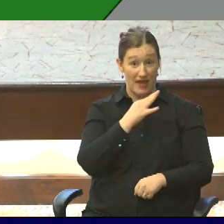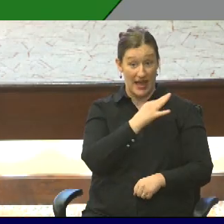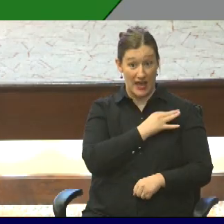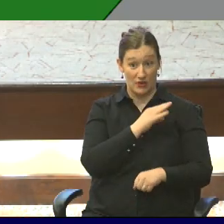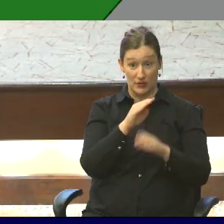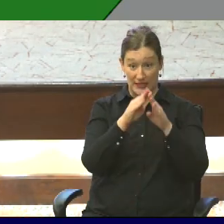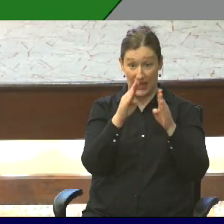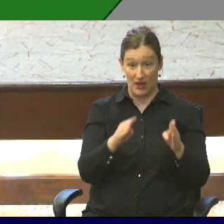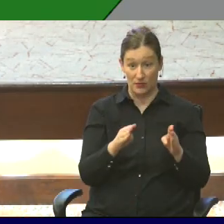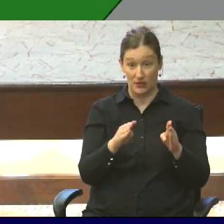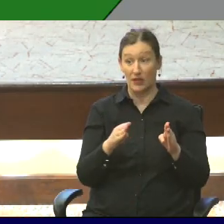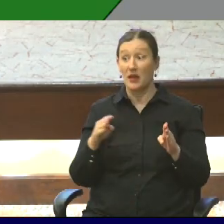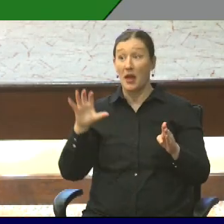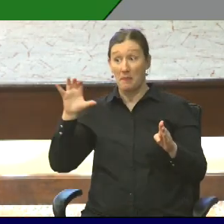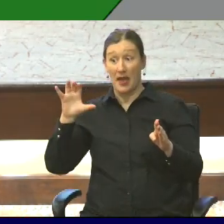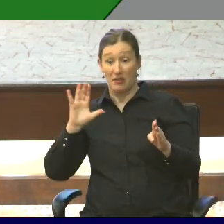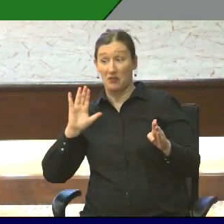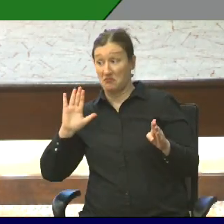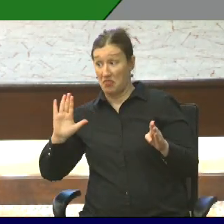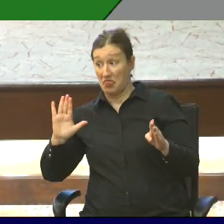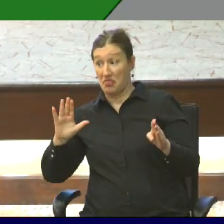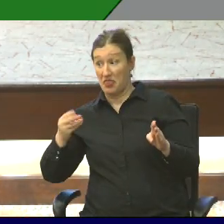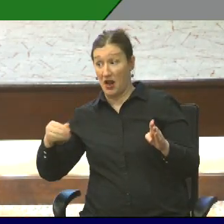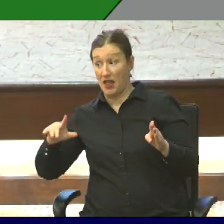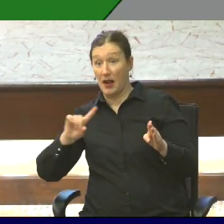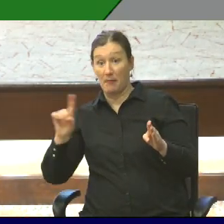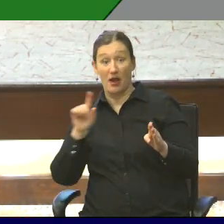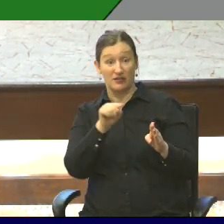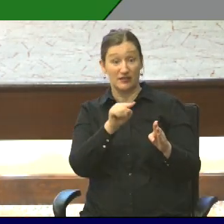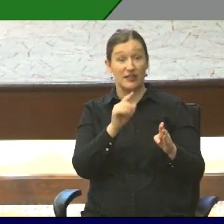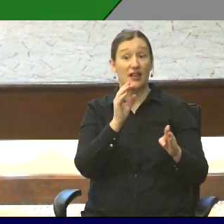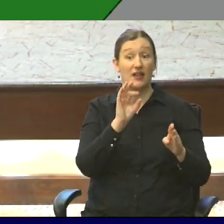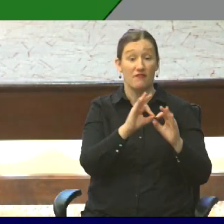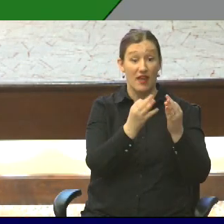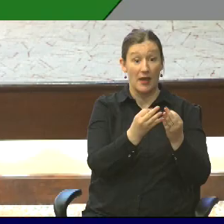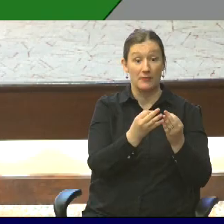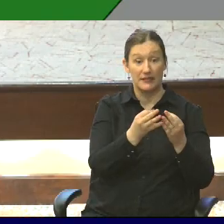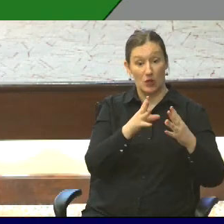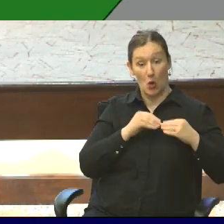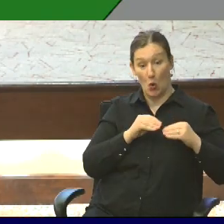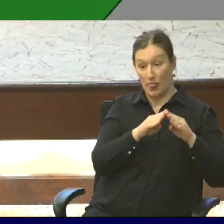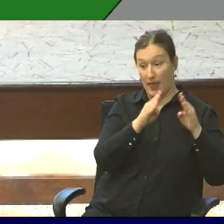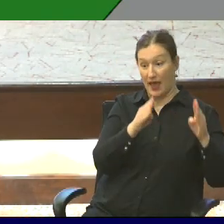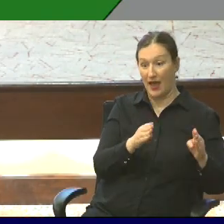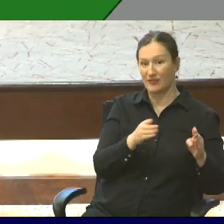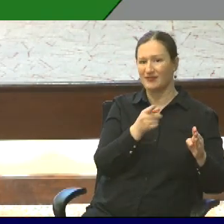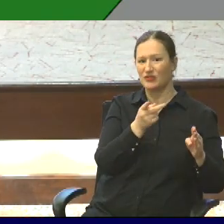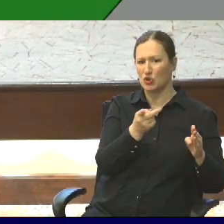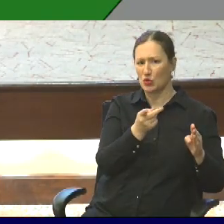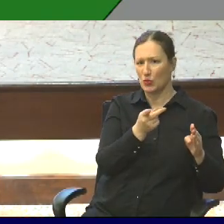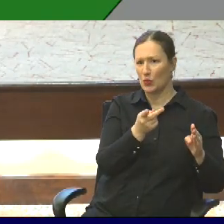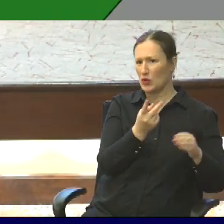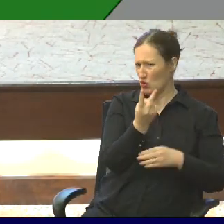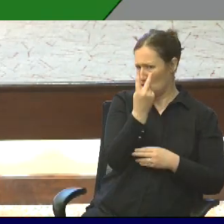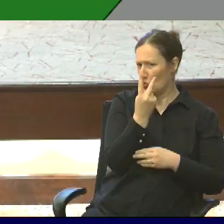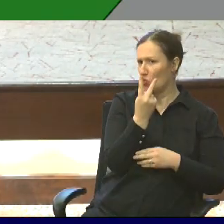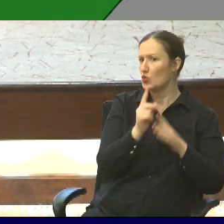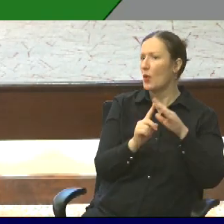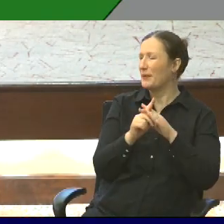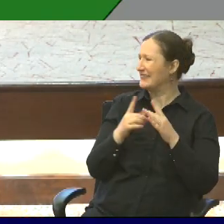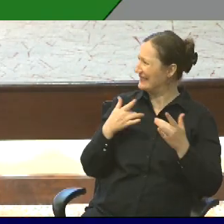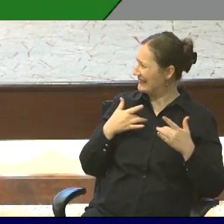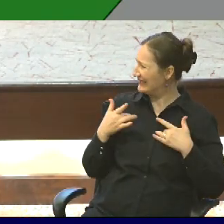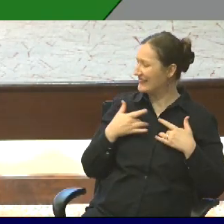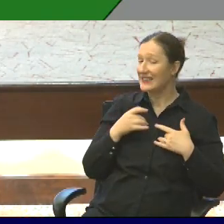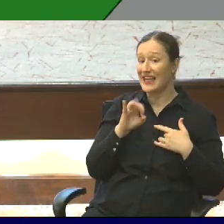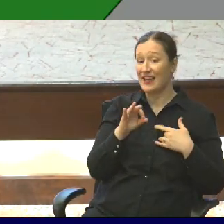by faculty. There was 2 of those owners that spoke at the Plan Commission with concerns that if this property